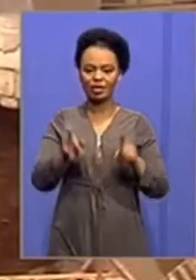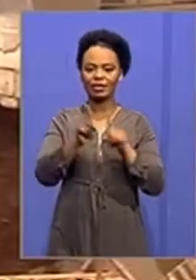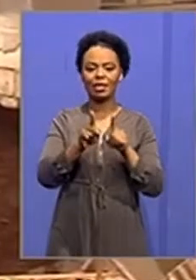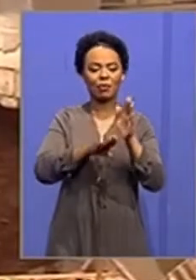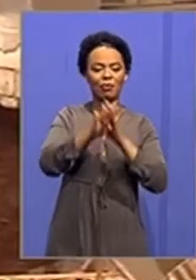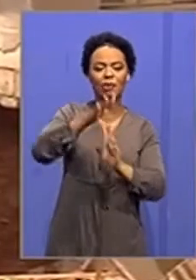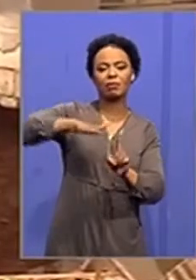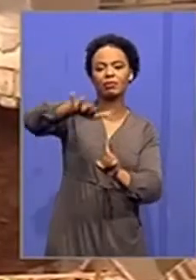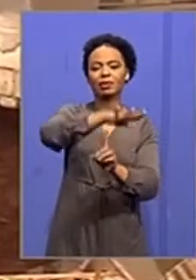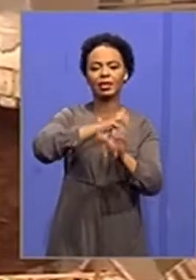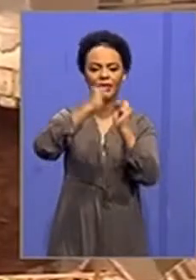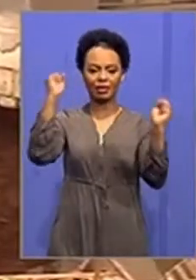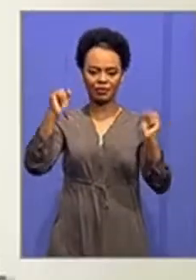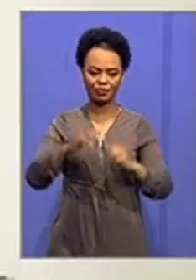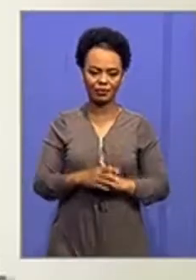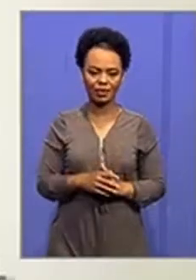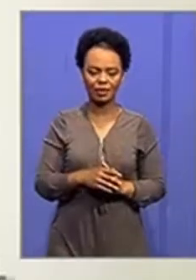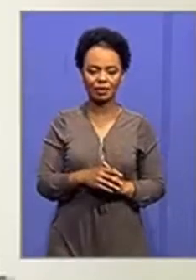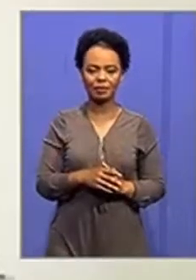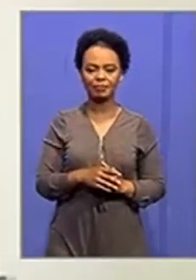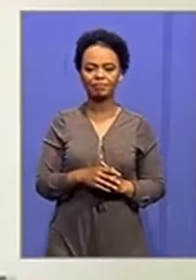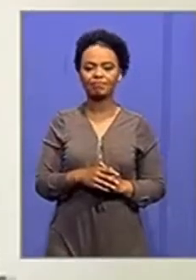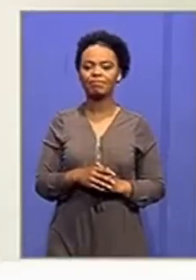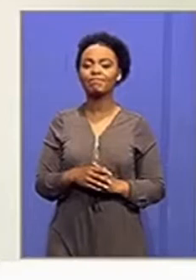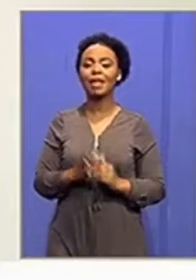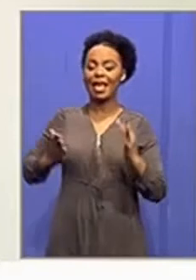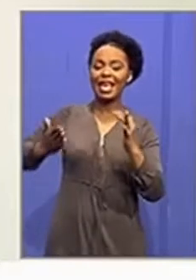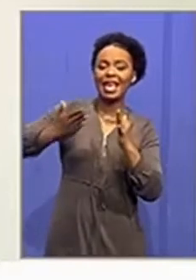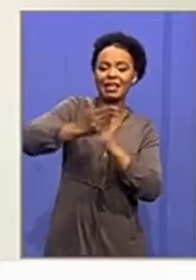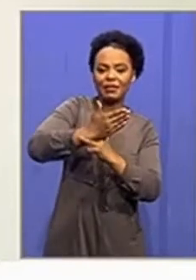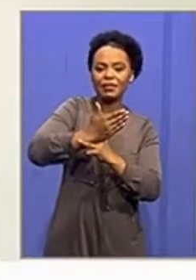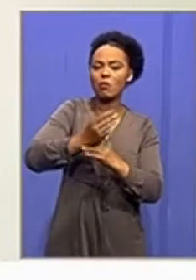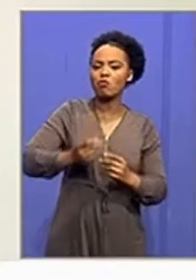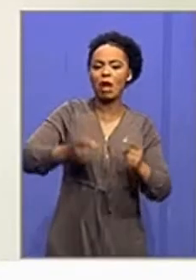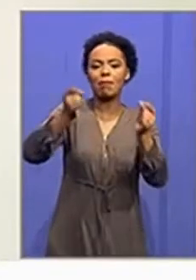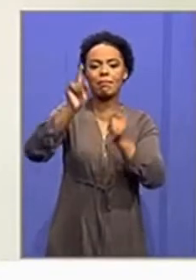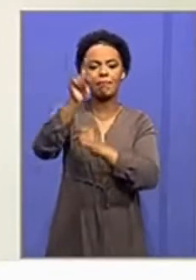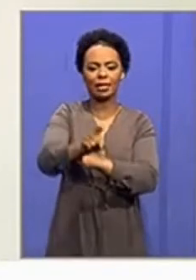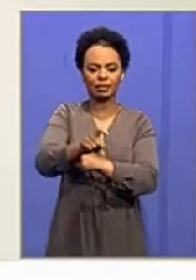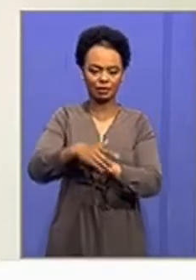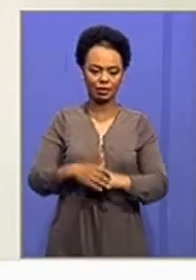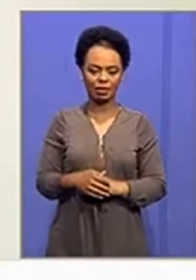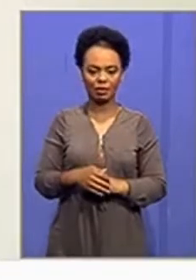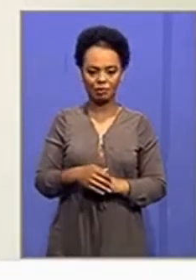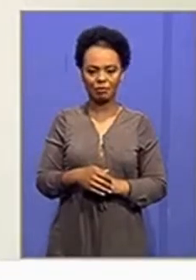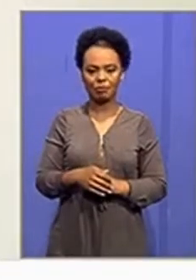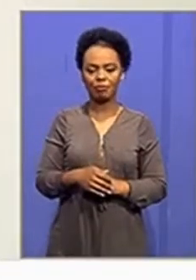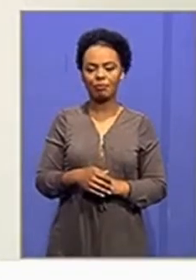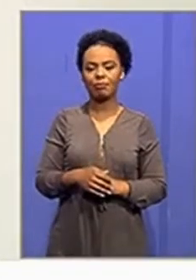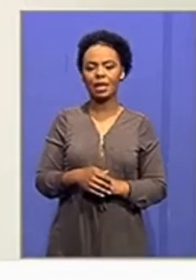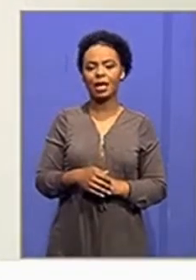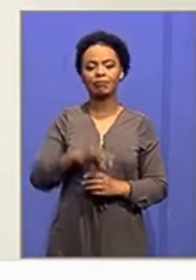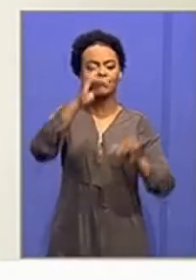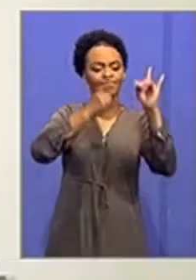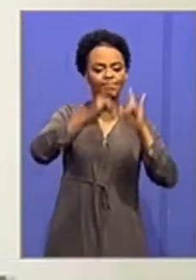We need a mediated intervention that will bring together the different interest holders. So, the town planners